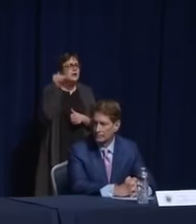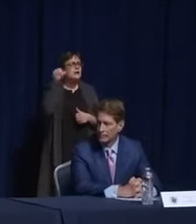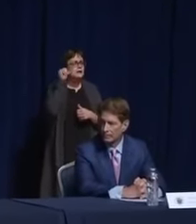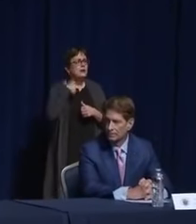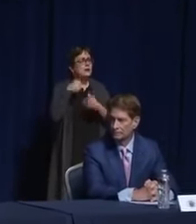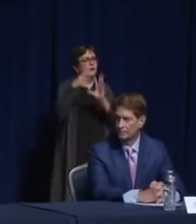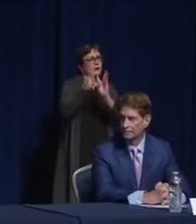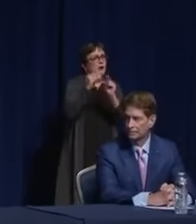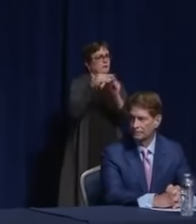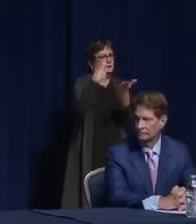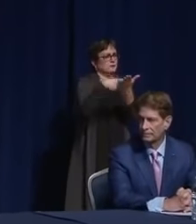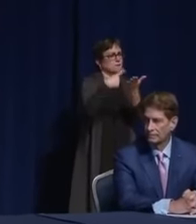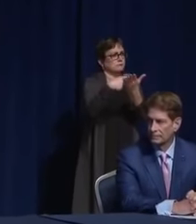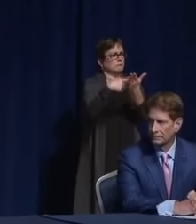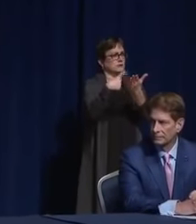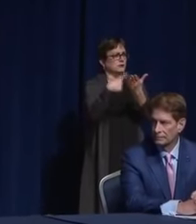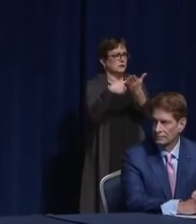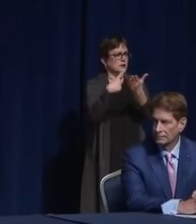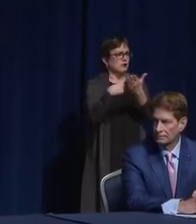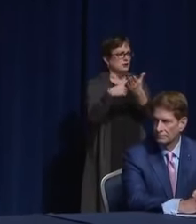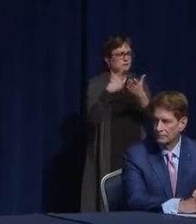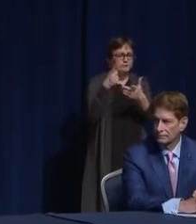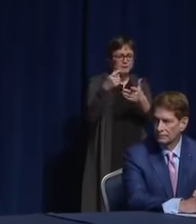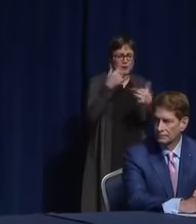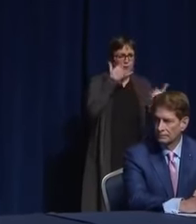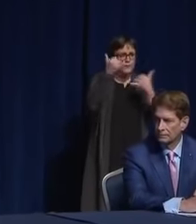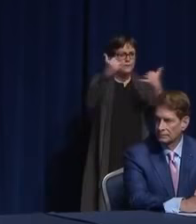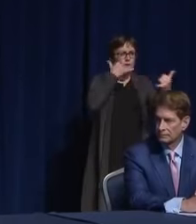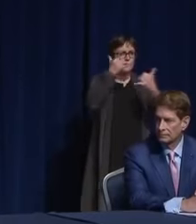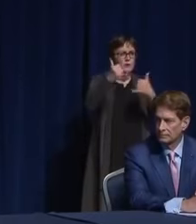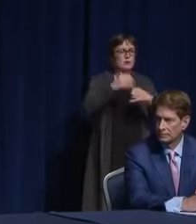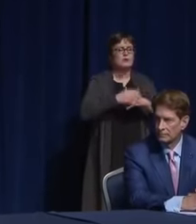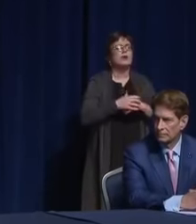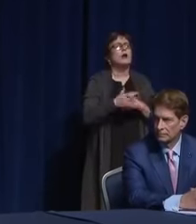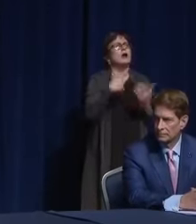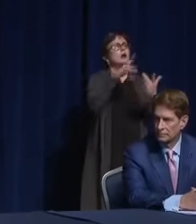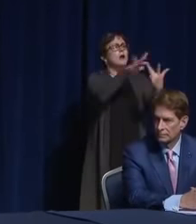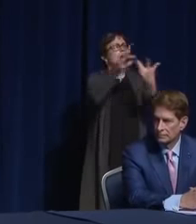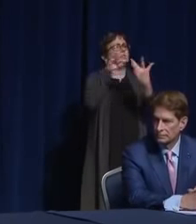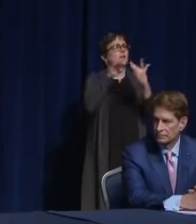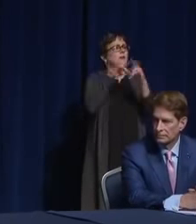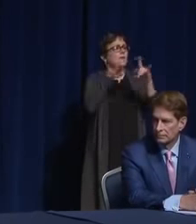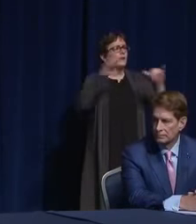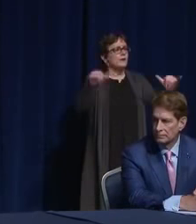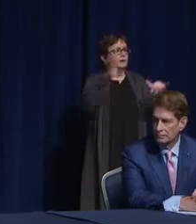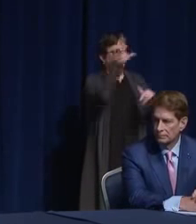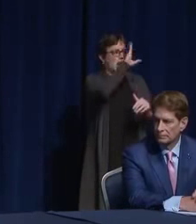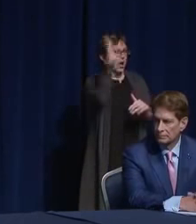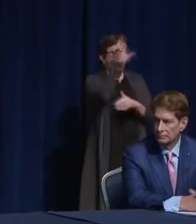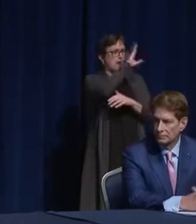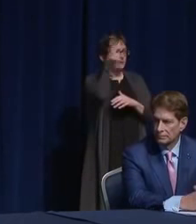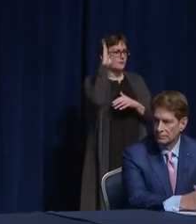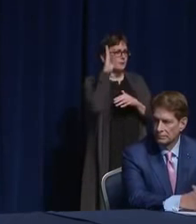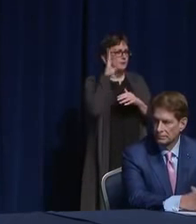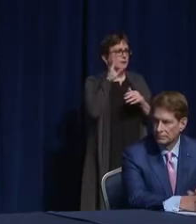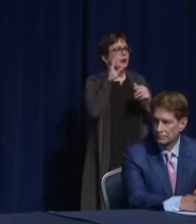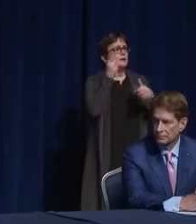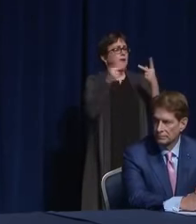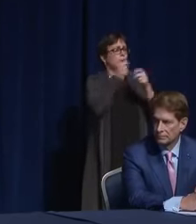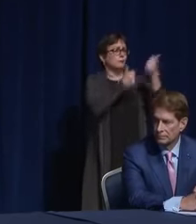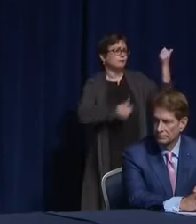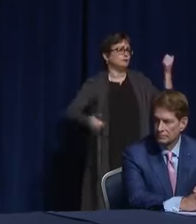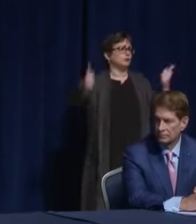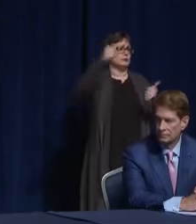had said yesterday that I would, with leaders in our healthcare systems, both CEOs and labor representatives, and